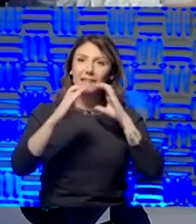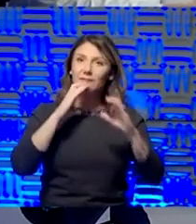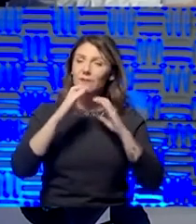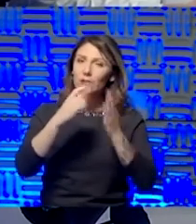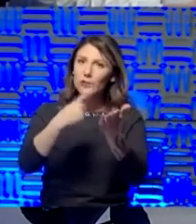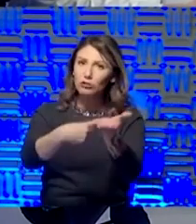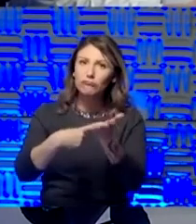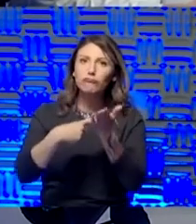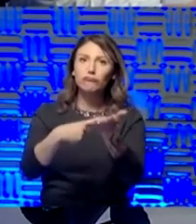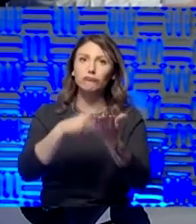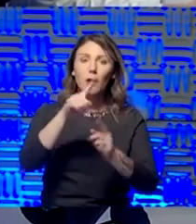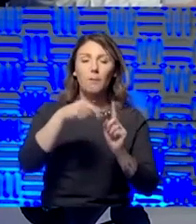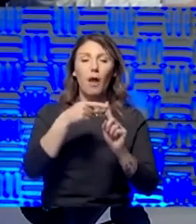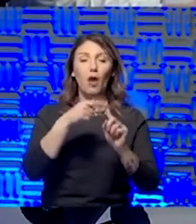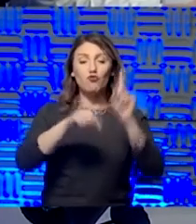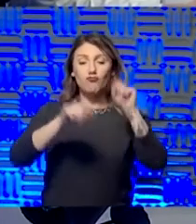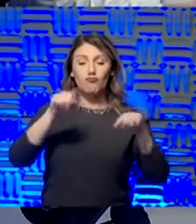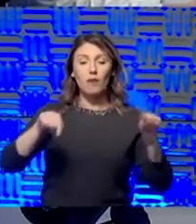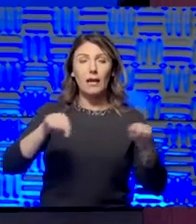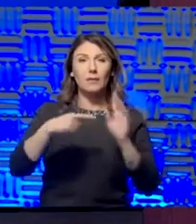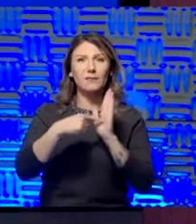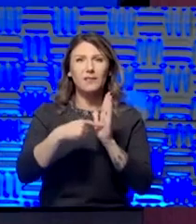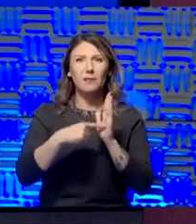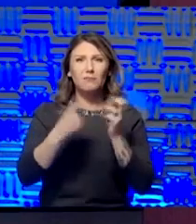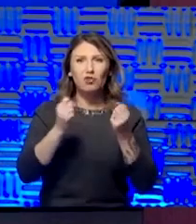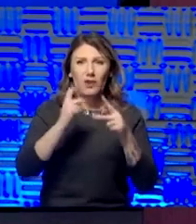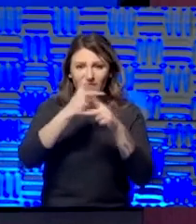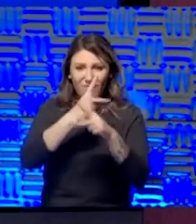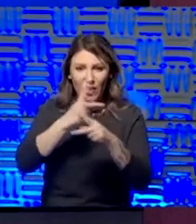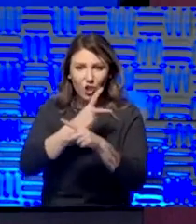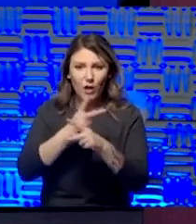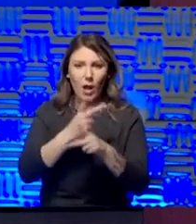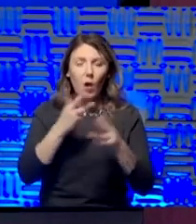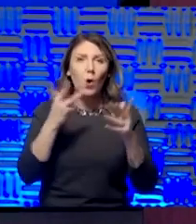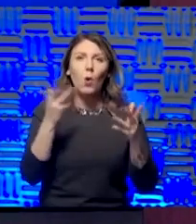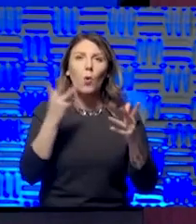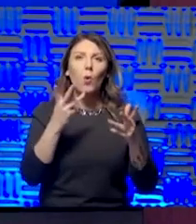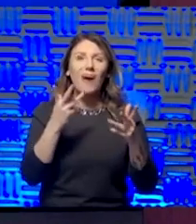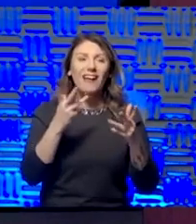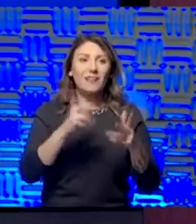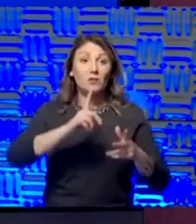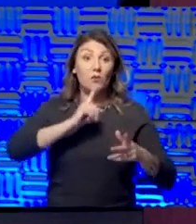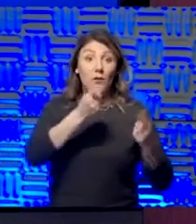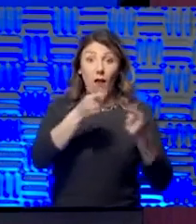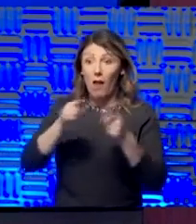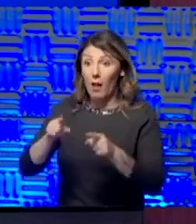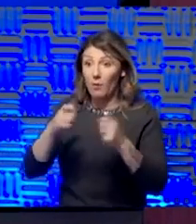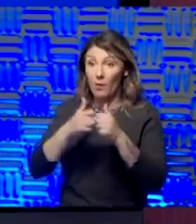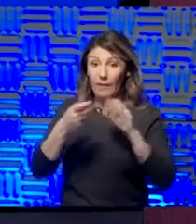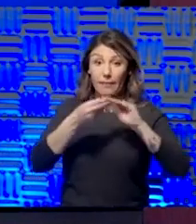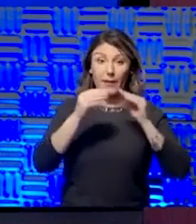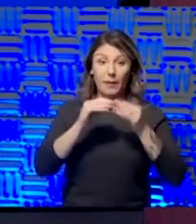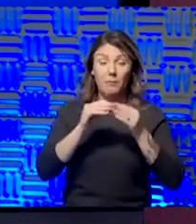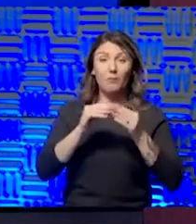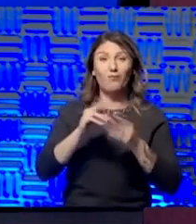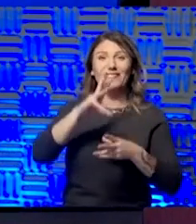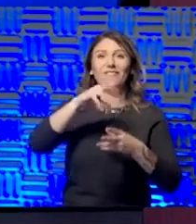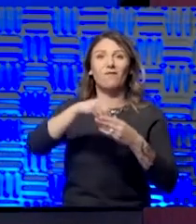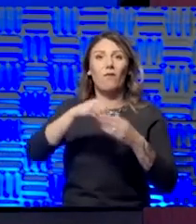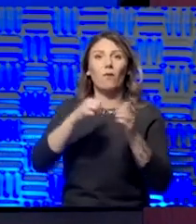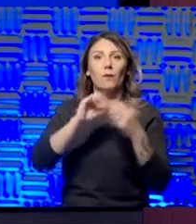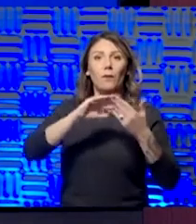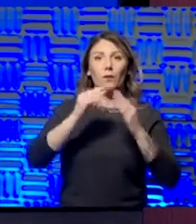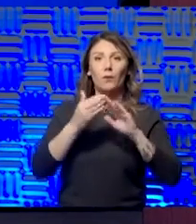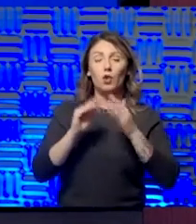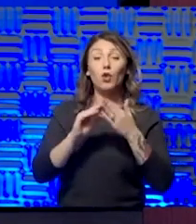around random sampling to try to determine what the true prevalence or incidence is in the community. There